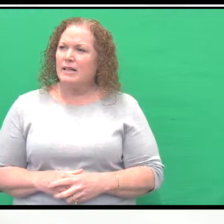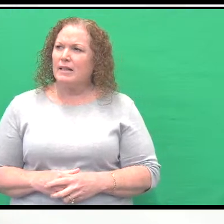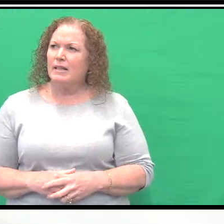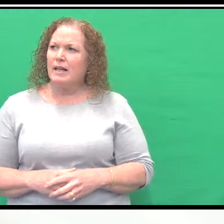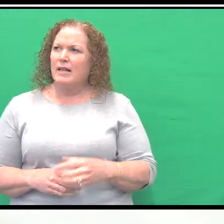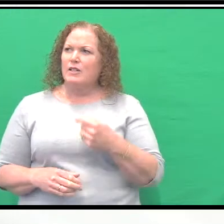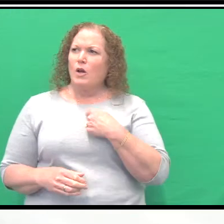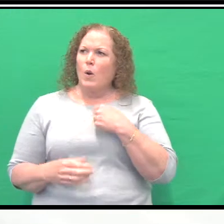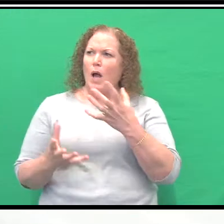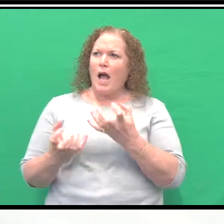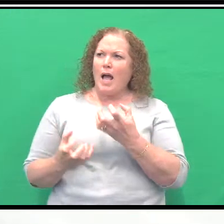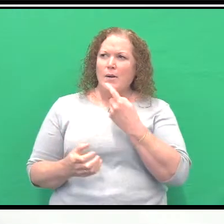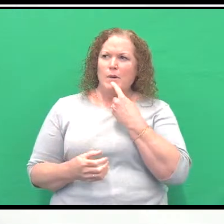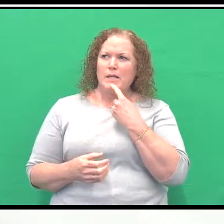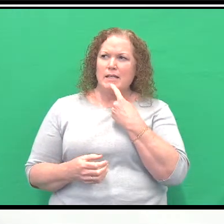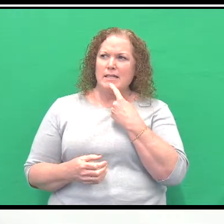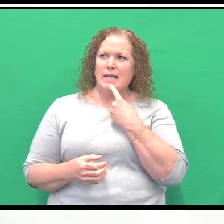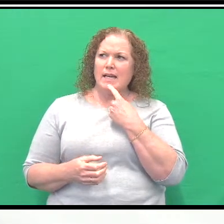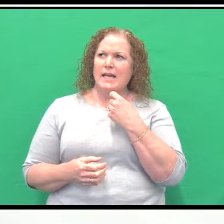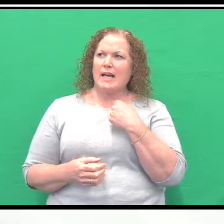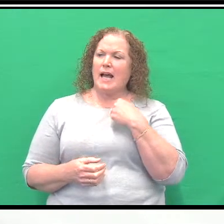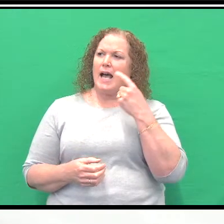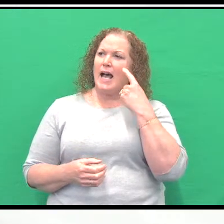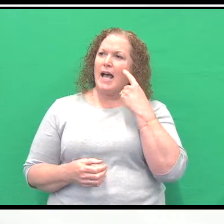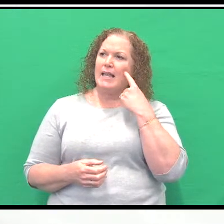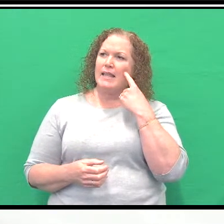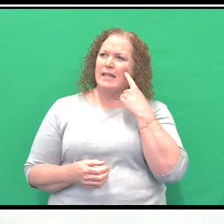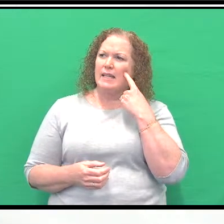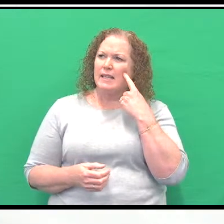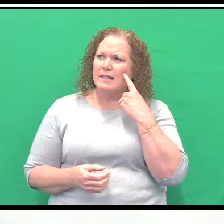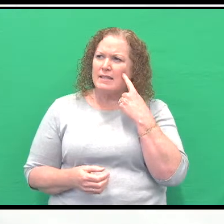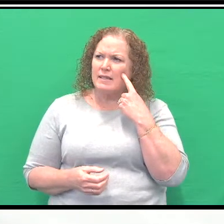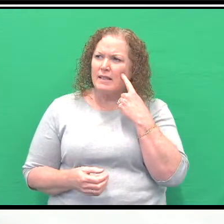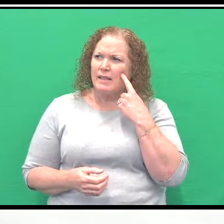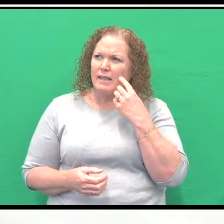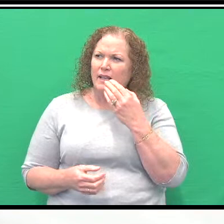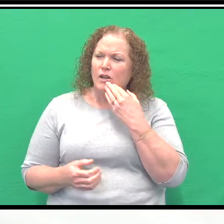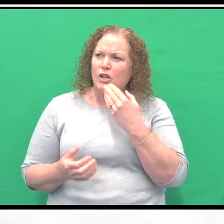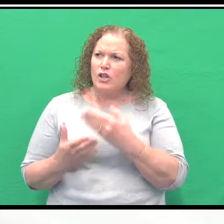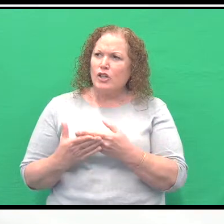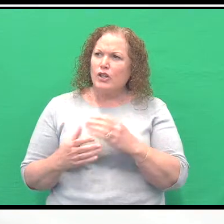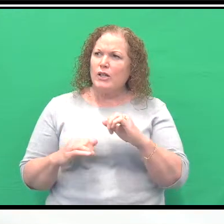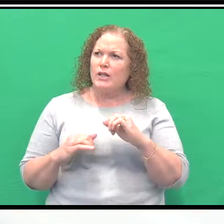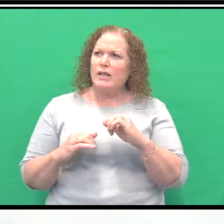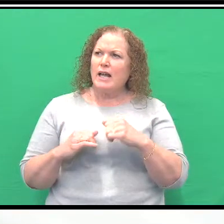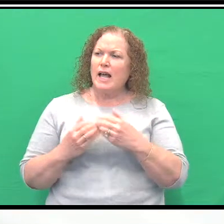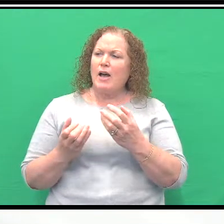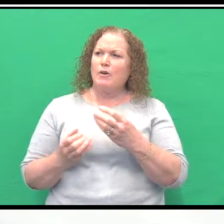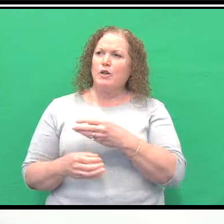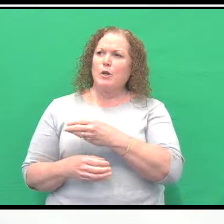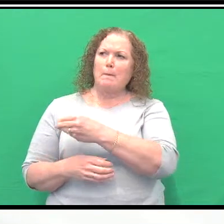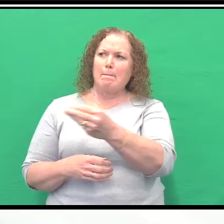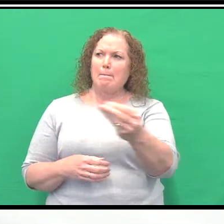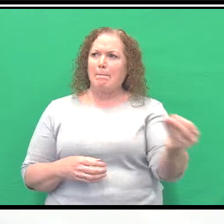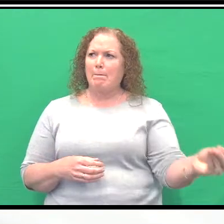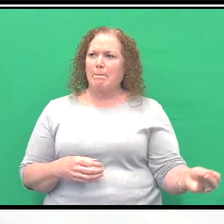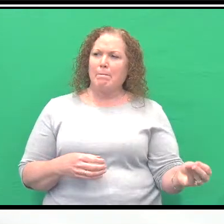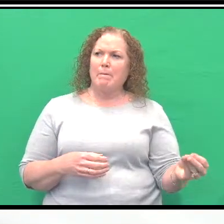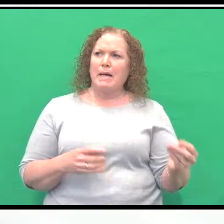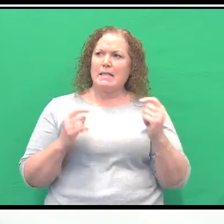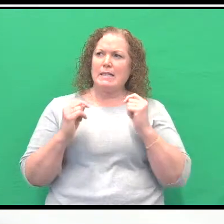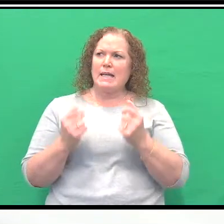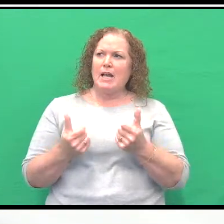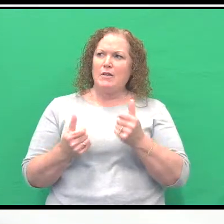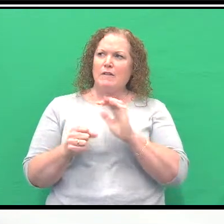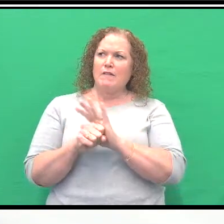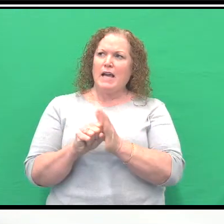to say that I think it's really great how you guys have been distributing the rapid tests to students. It's been a big help on campuses, and students love